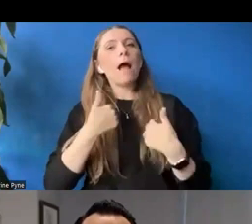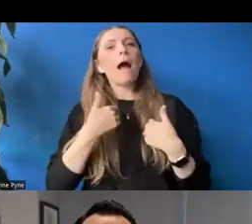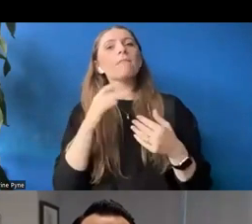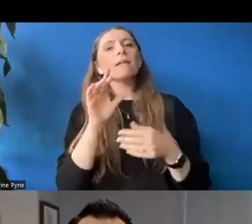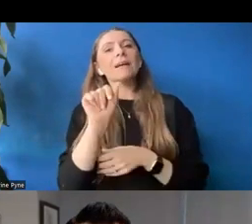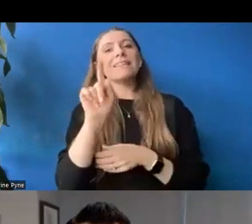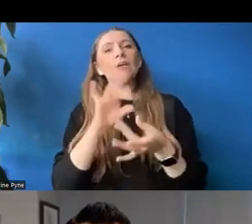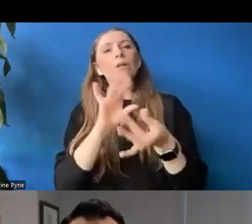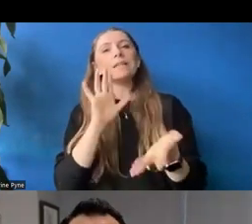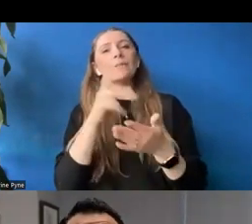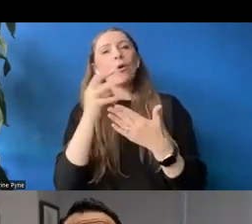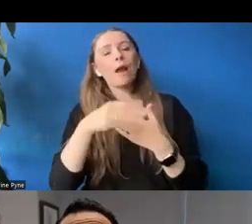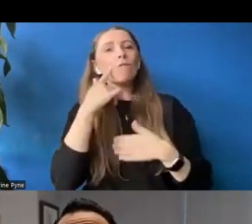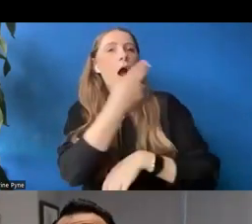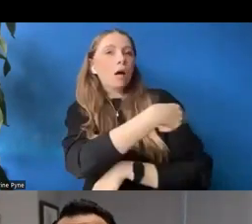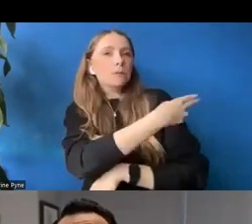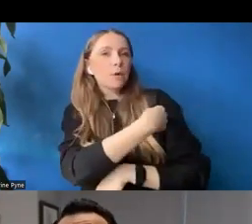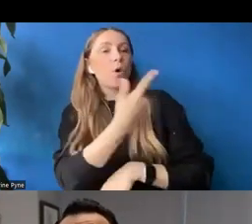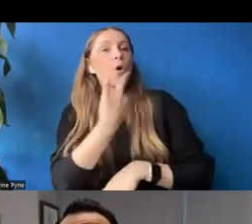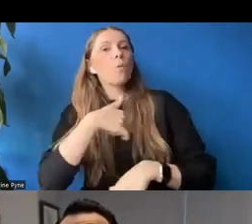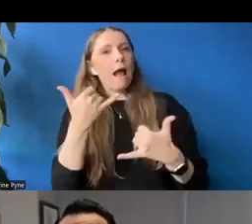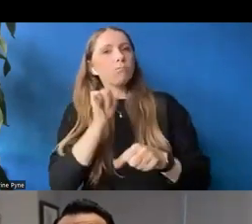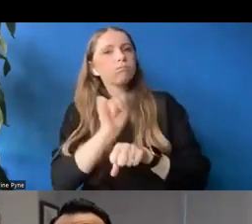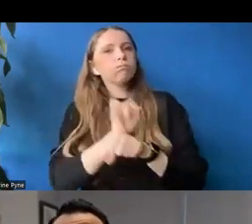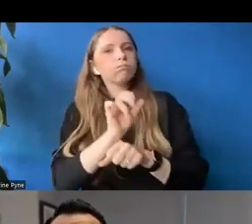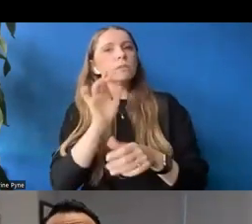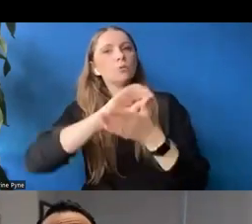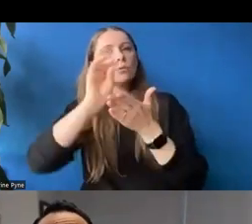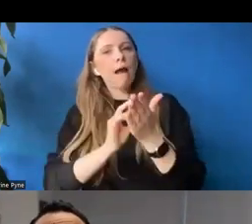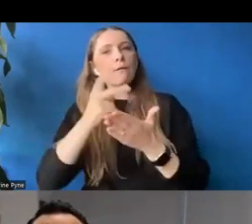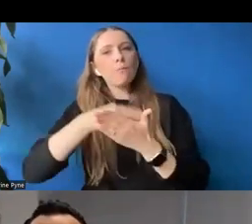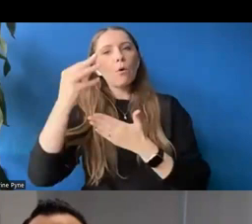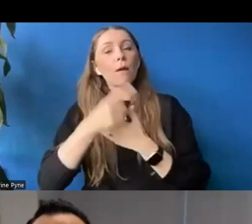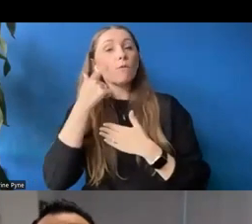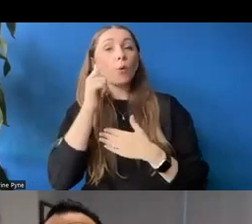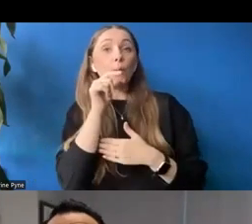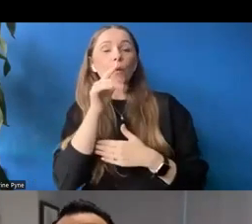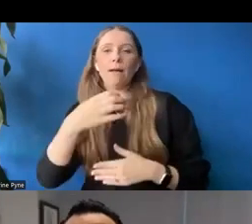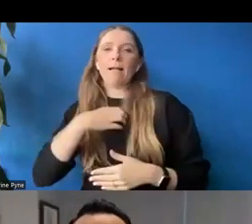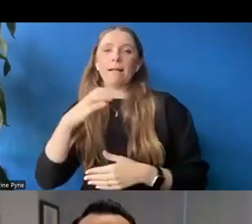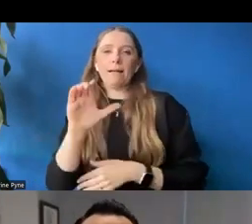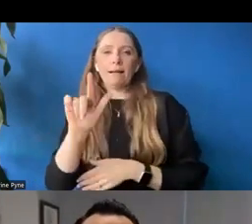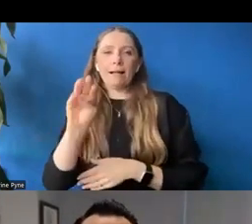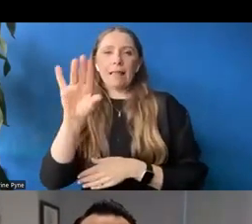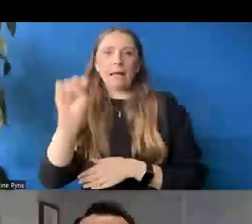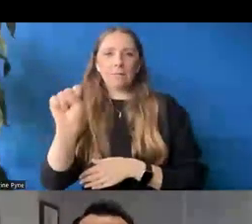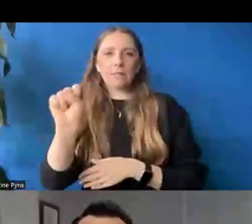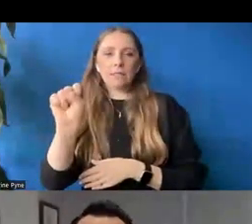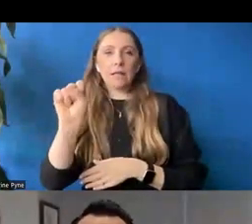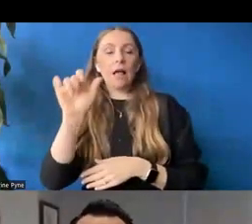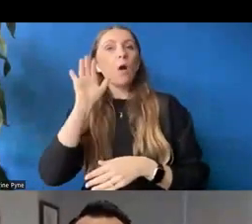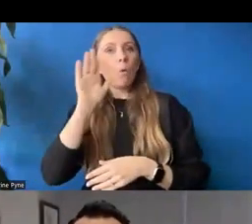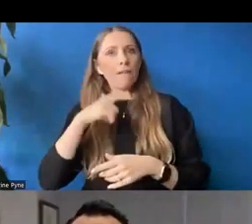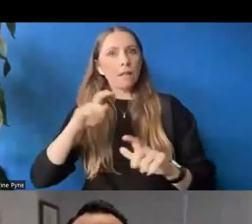for our hospital data, and as mentioned, we're in the process of designing such a program for the claims data. This program will have a greater pool